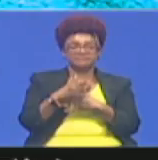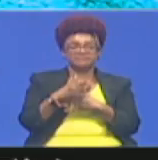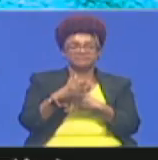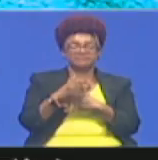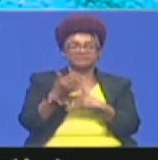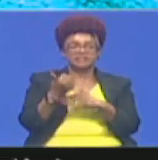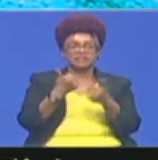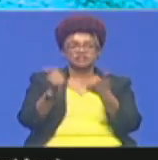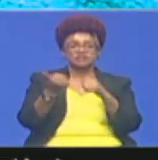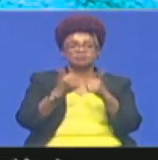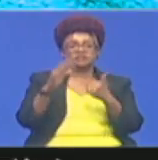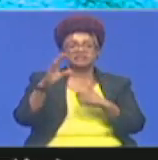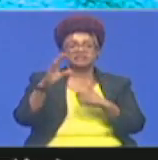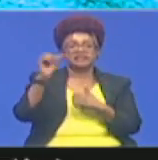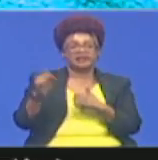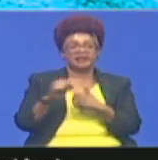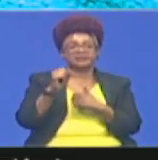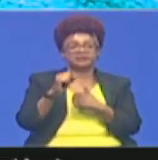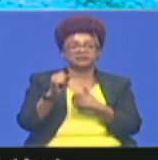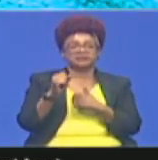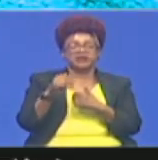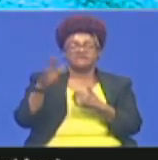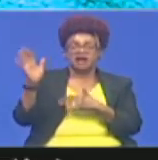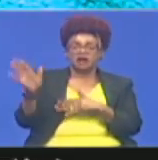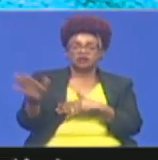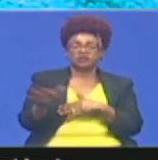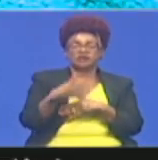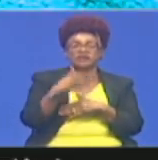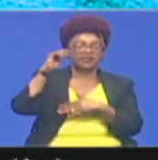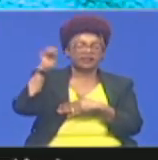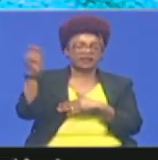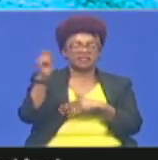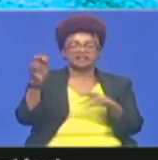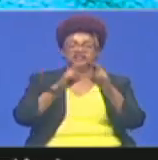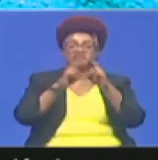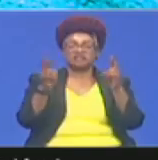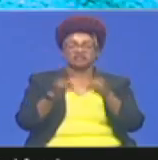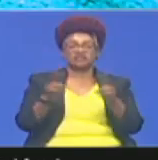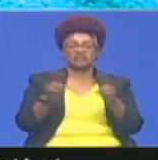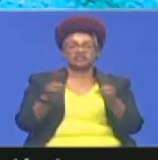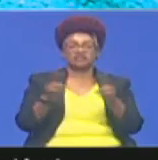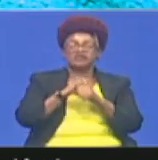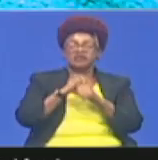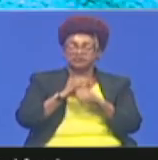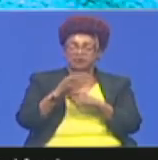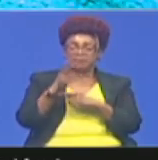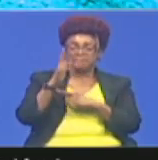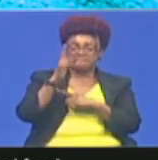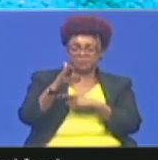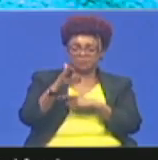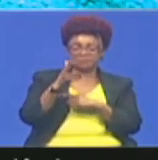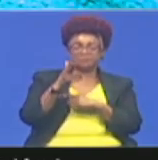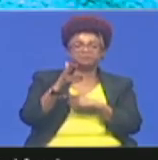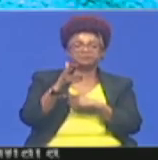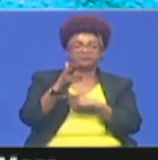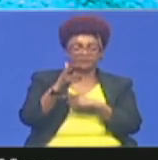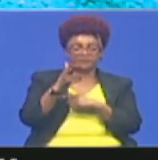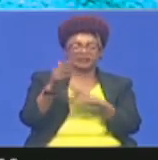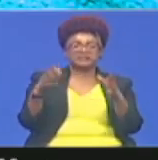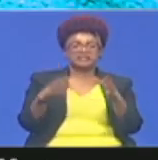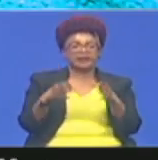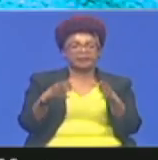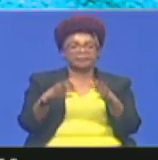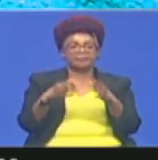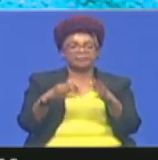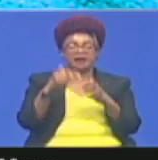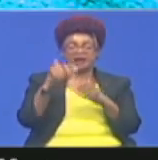Cabinet Secretary Amina Mohamed bagged off the Kenya International Defensive Pistol Association shooting team ahead